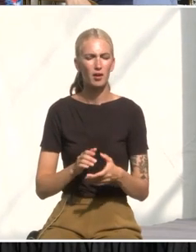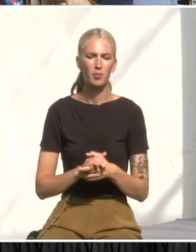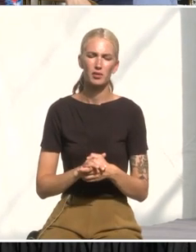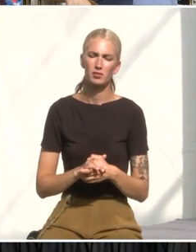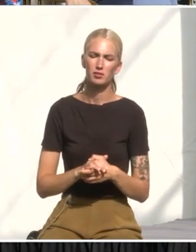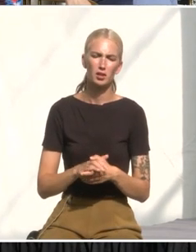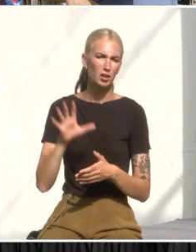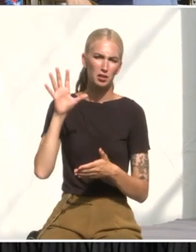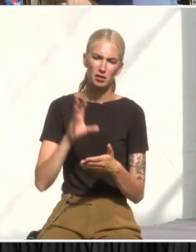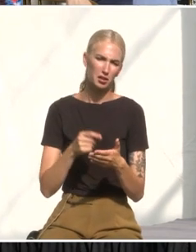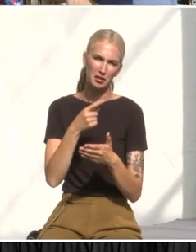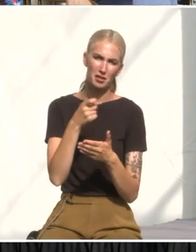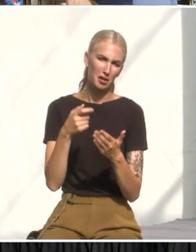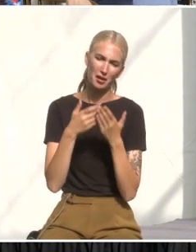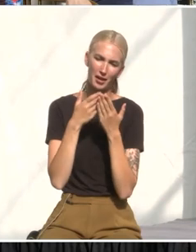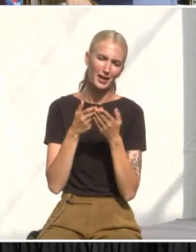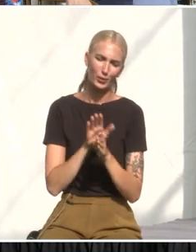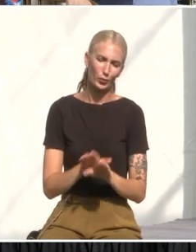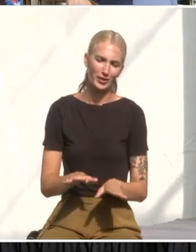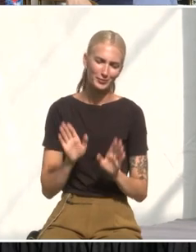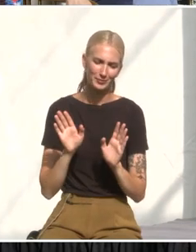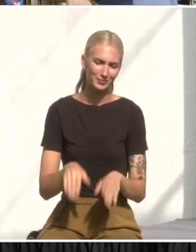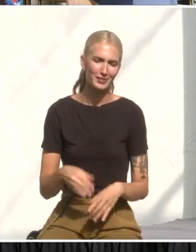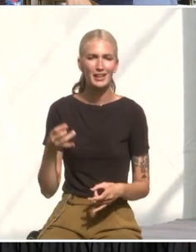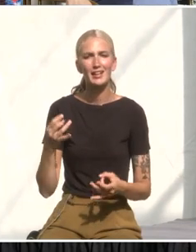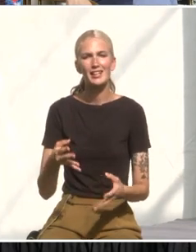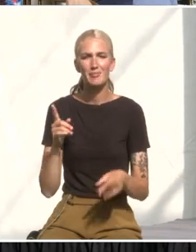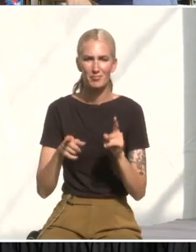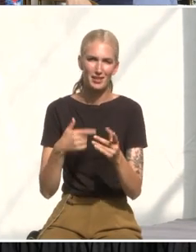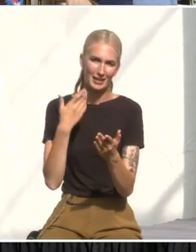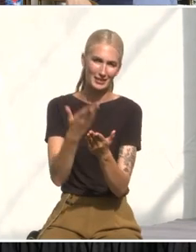going to read all the 100, so just some of them.